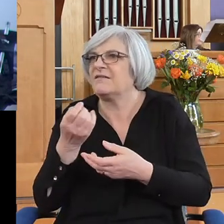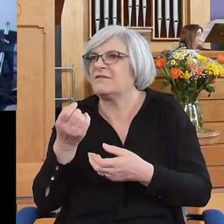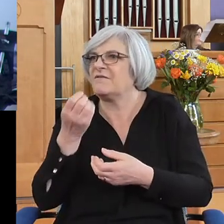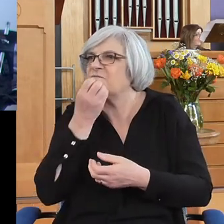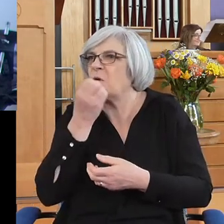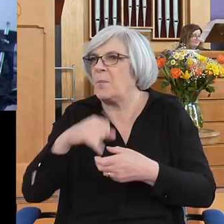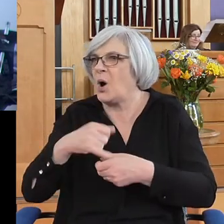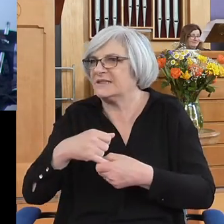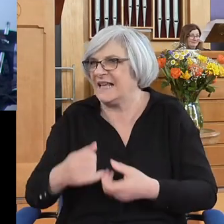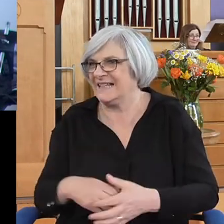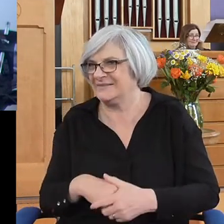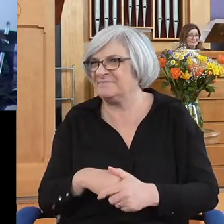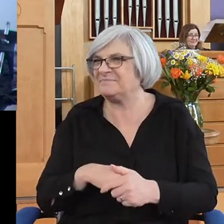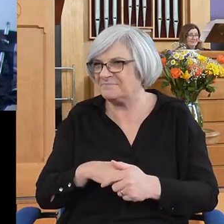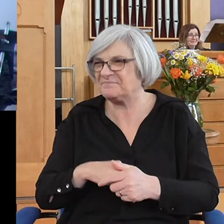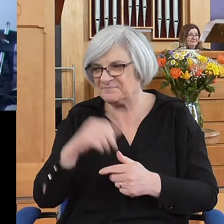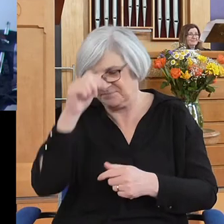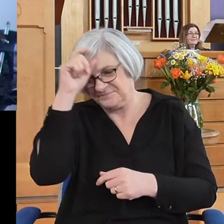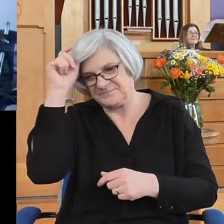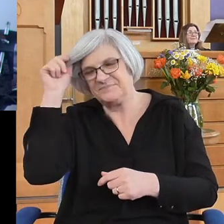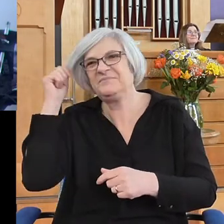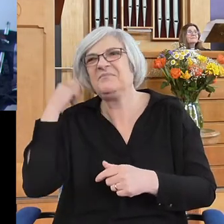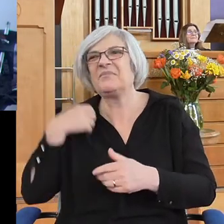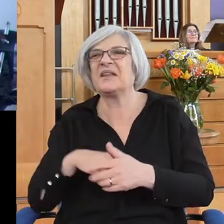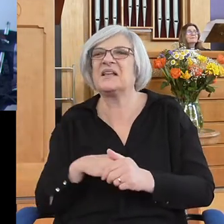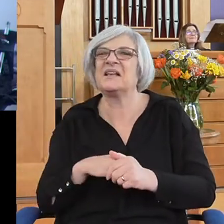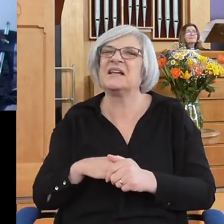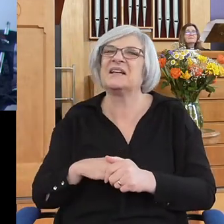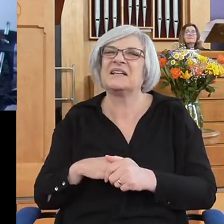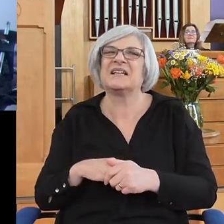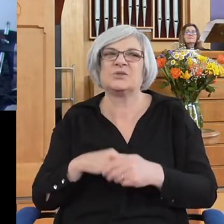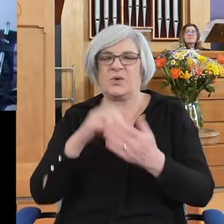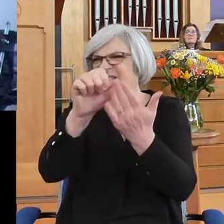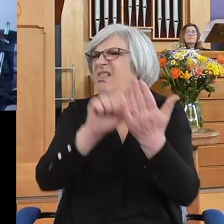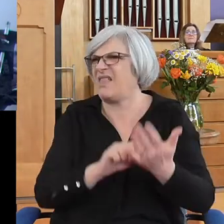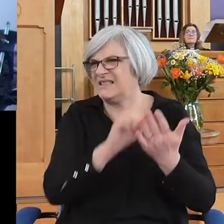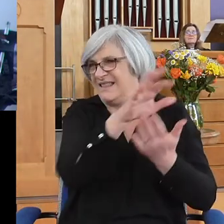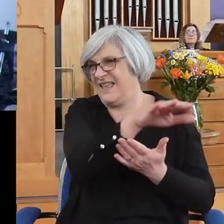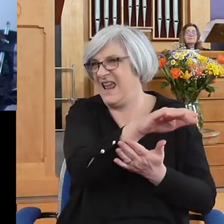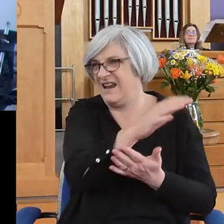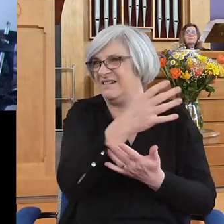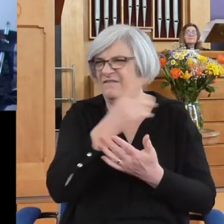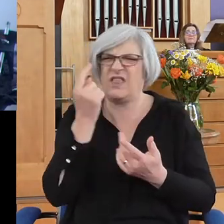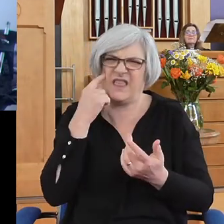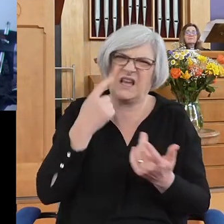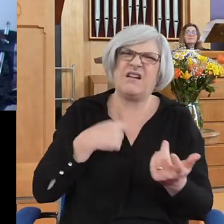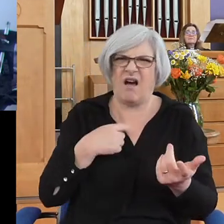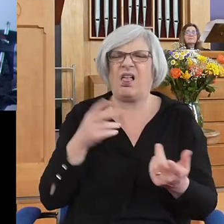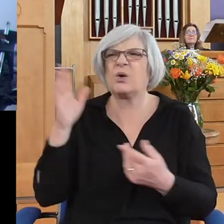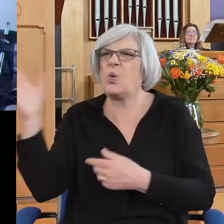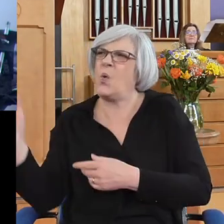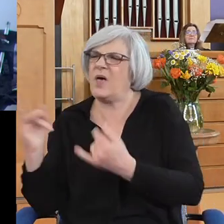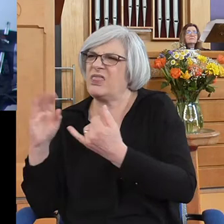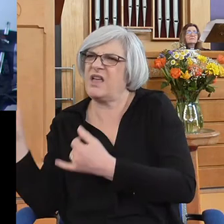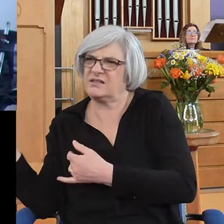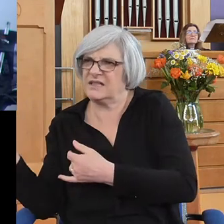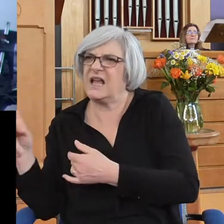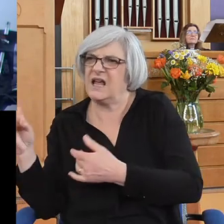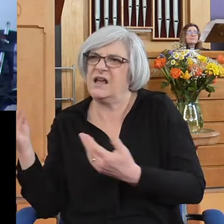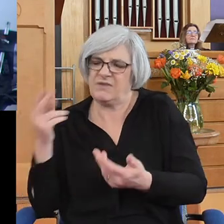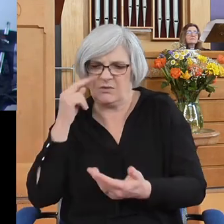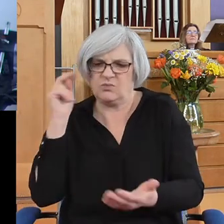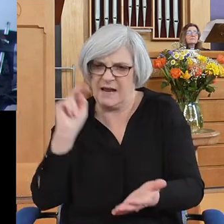So if you can, if there's, to say the farm's out there, there's also a list if you want to, if you're thinking of going to the meal, if you want to put your name